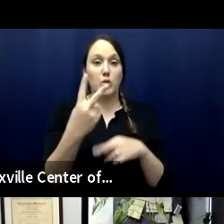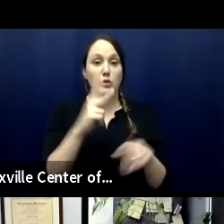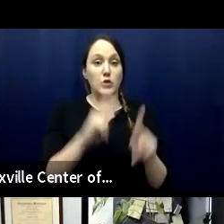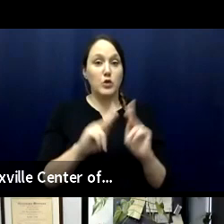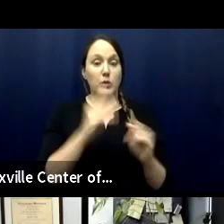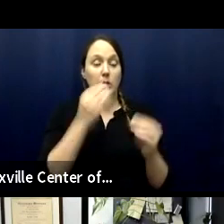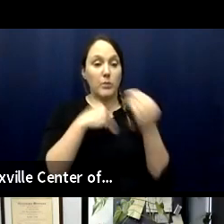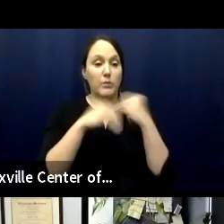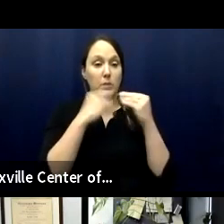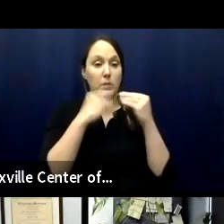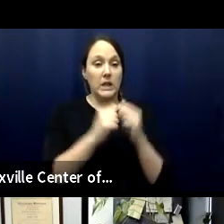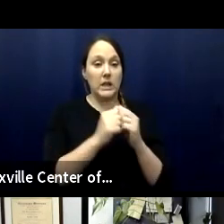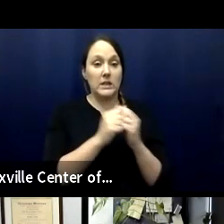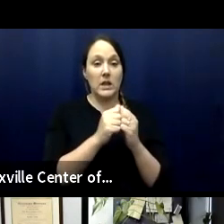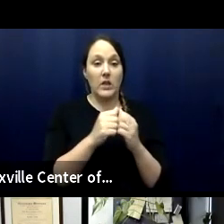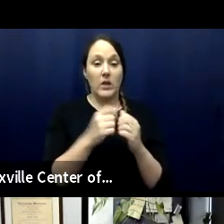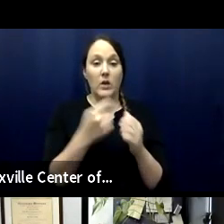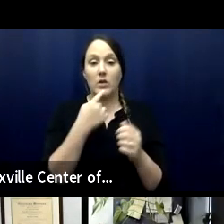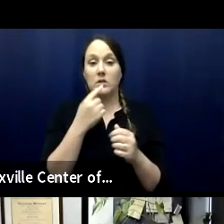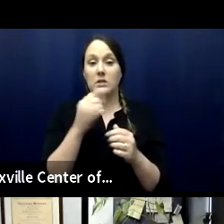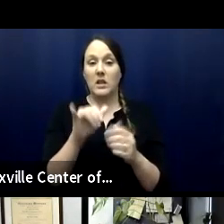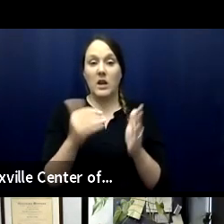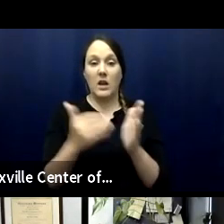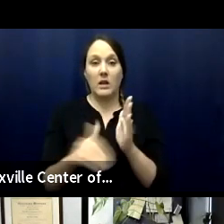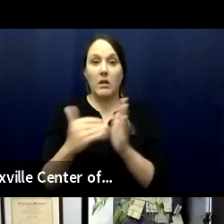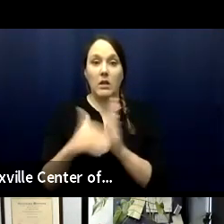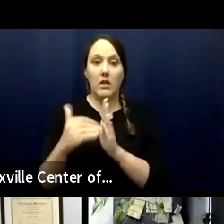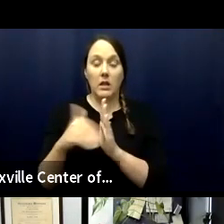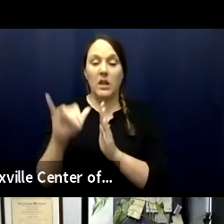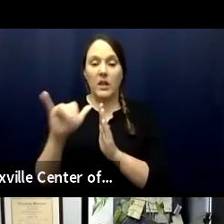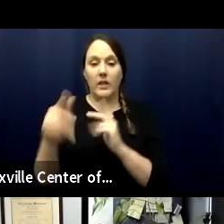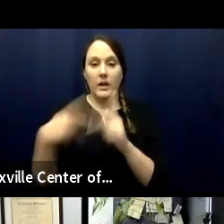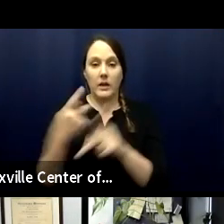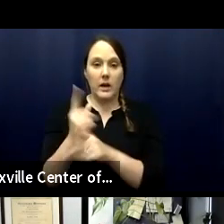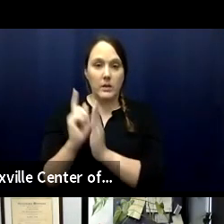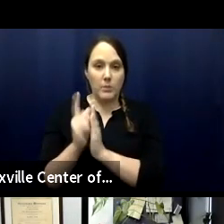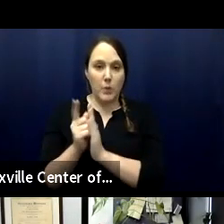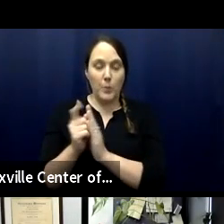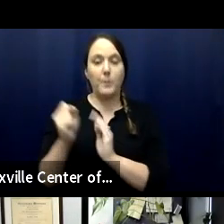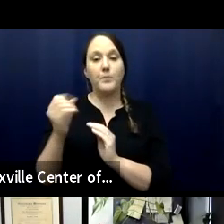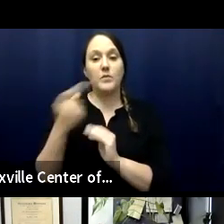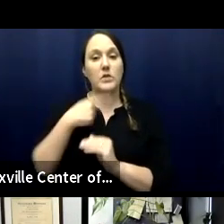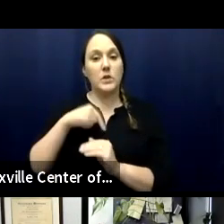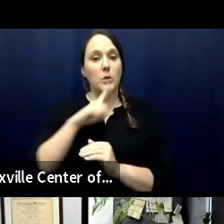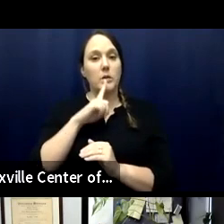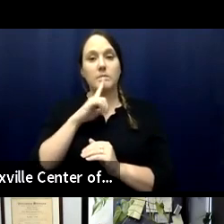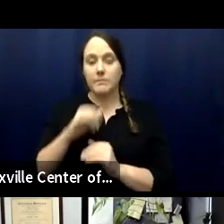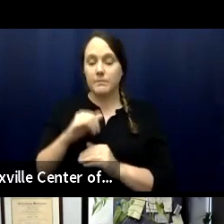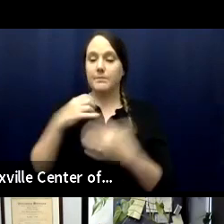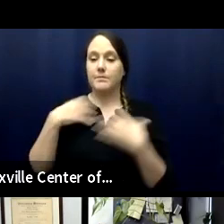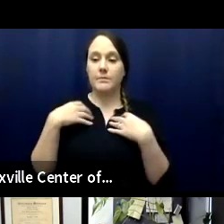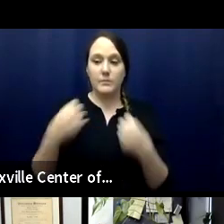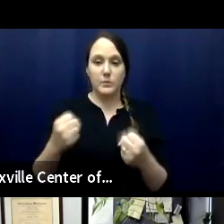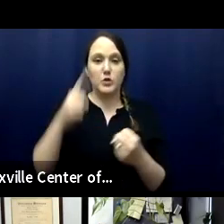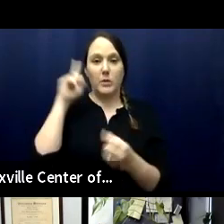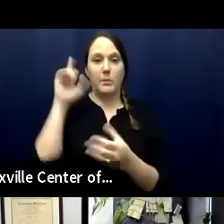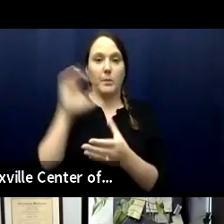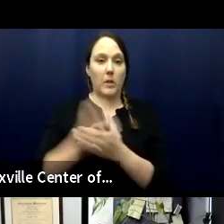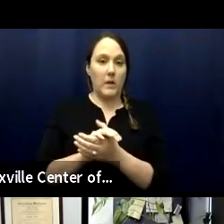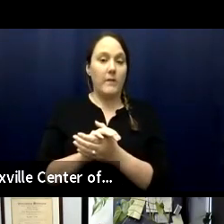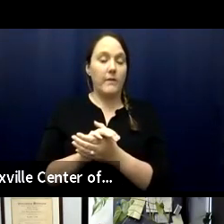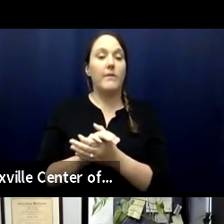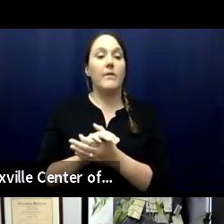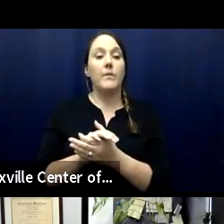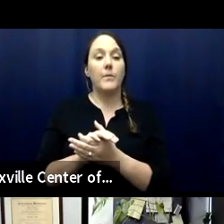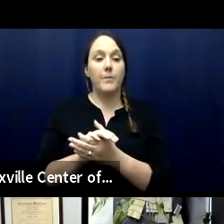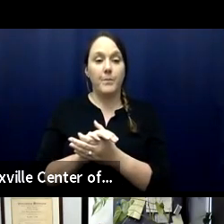talked again and again about. It's those types of moments. And so we are firm believers that that